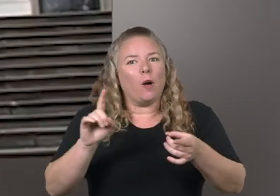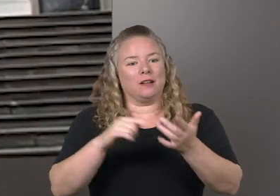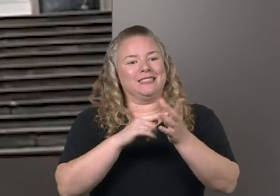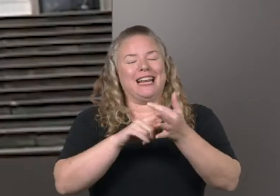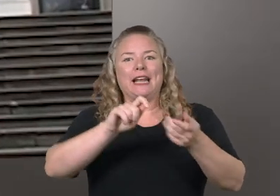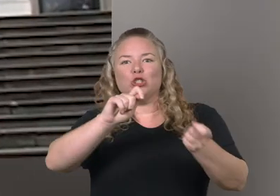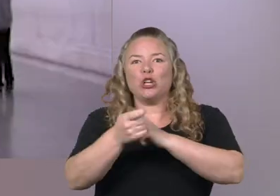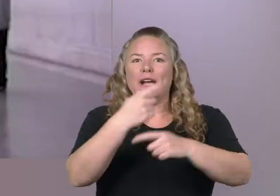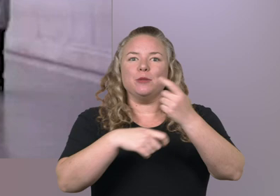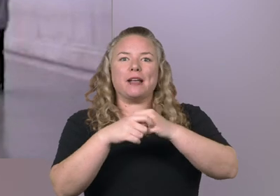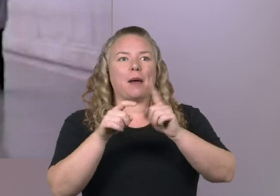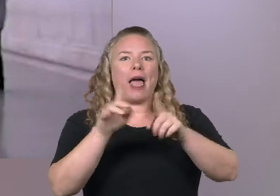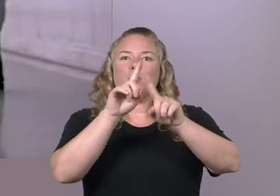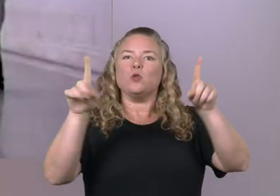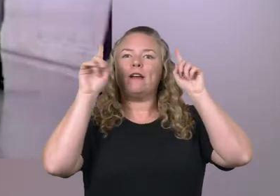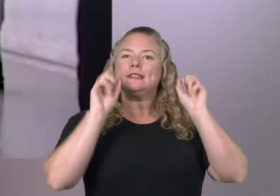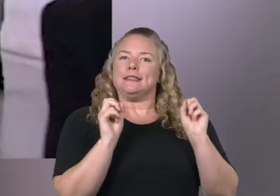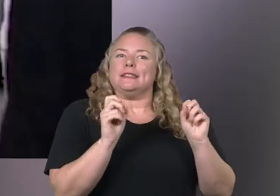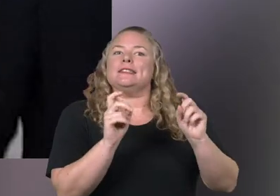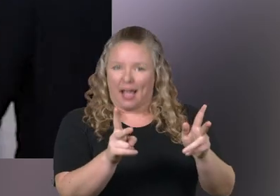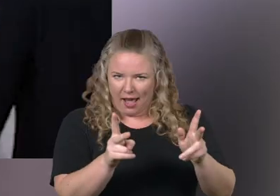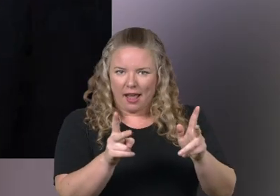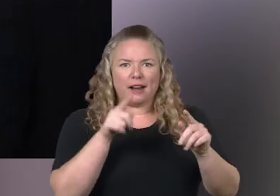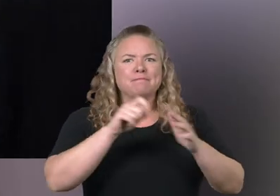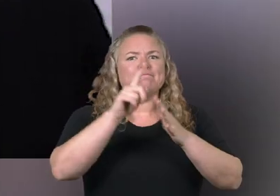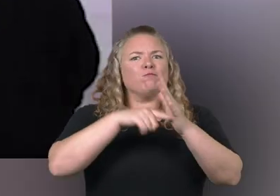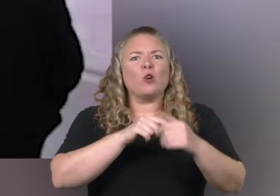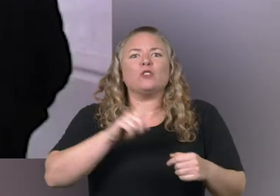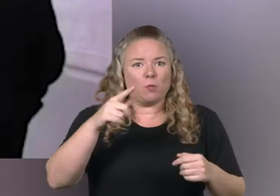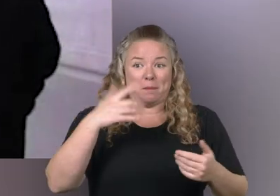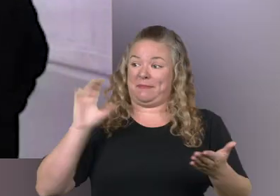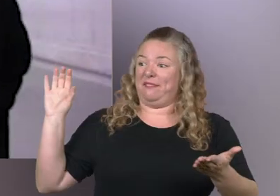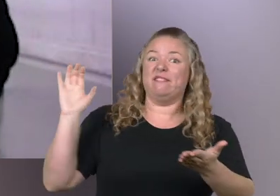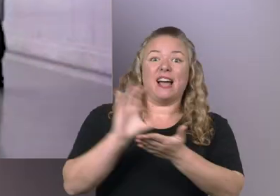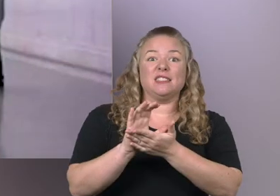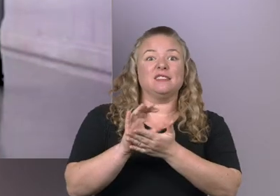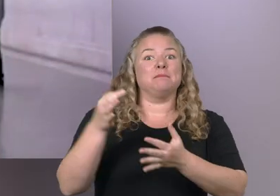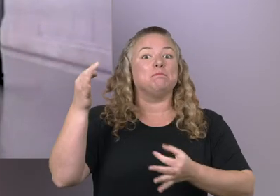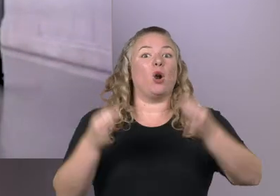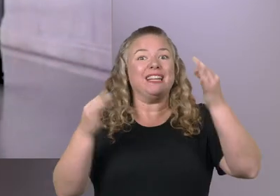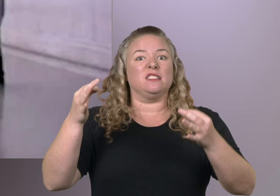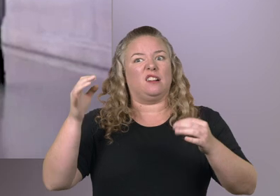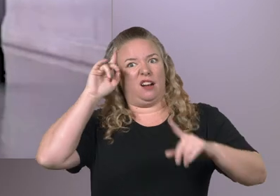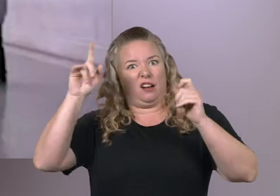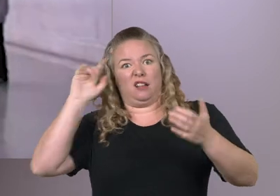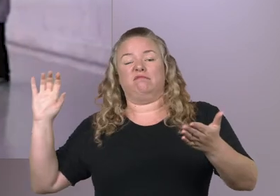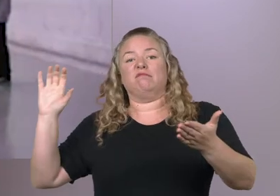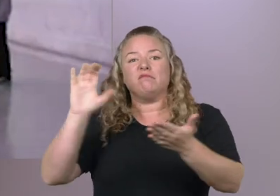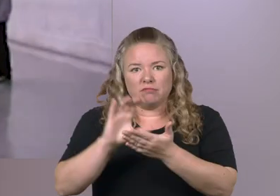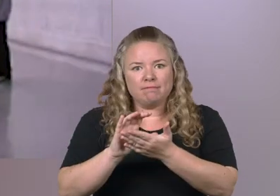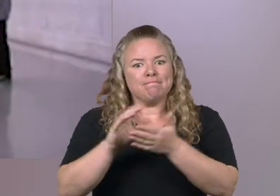had undertaken as part of its new kind of university-type status. This was a project that had been